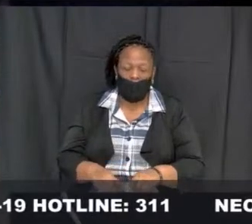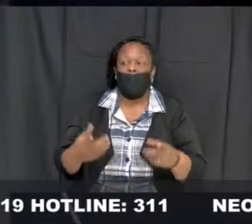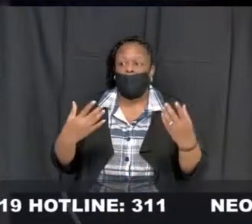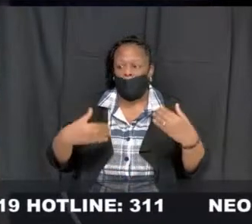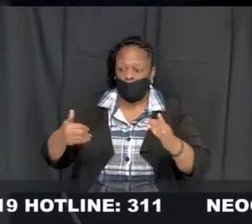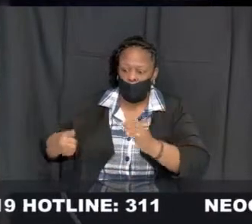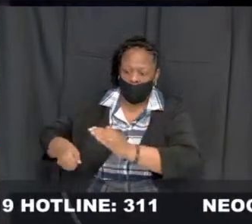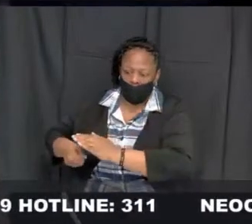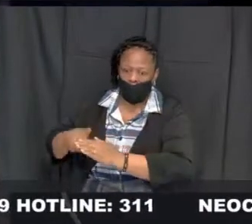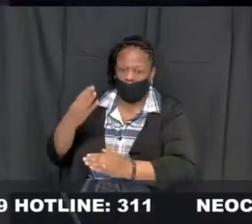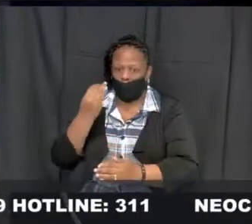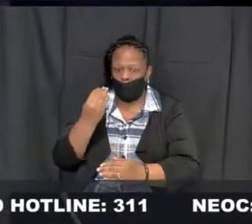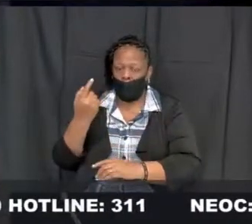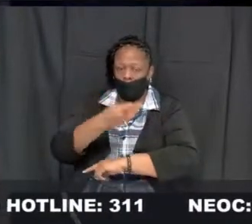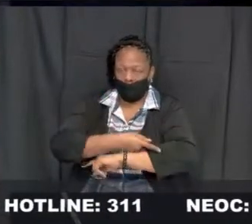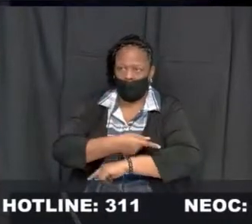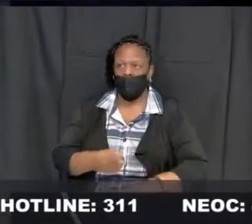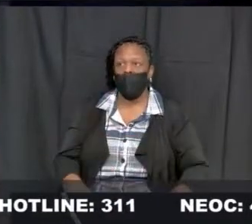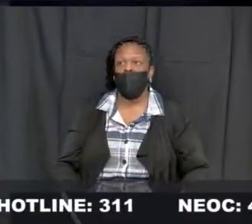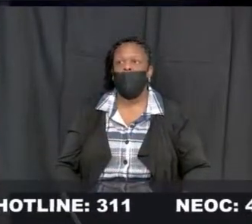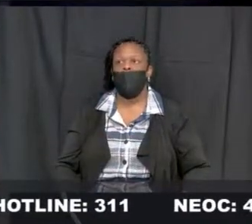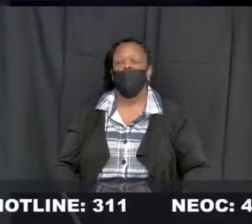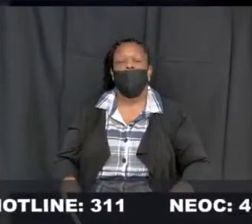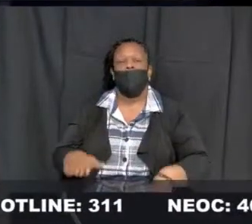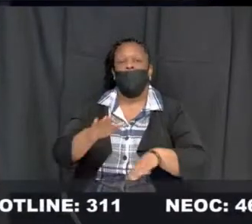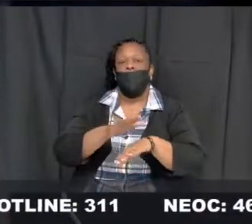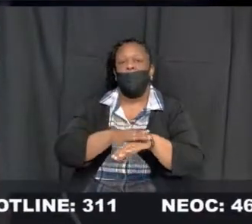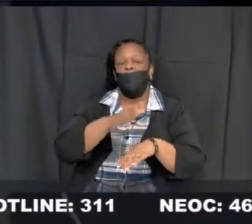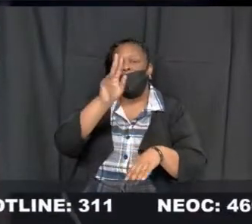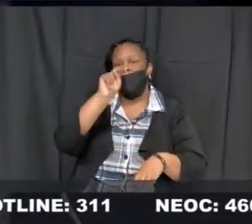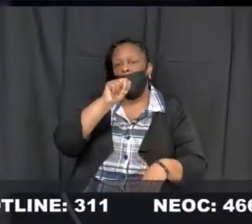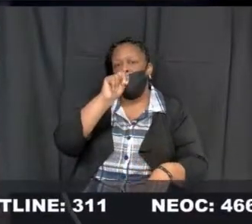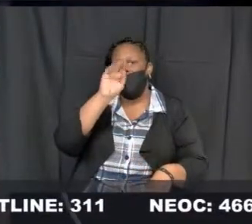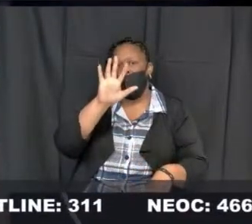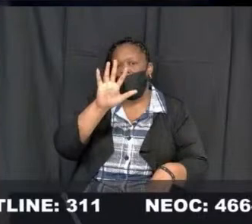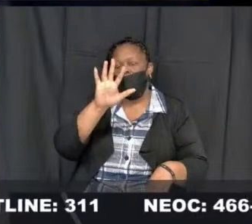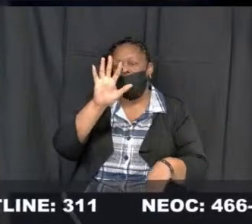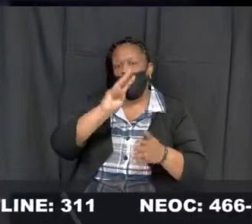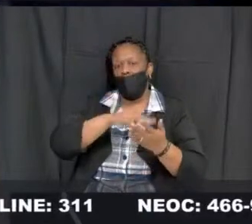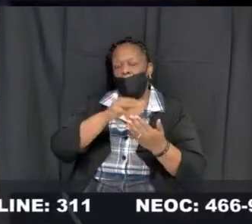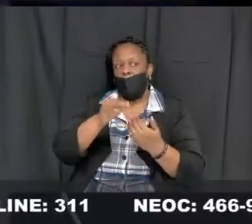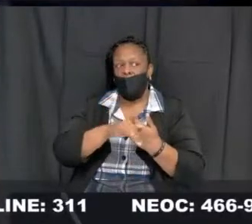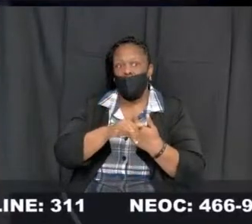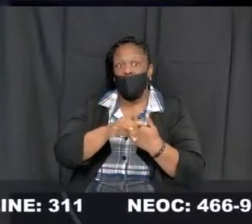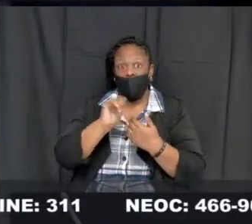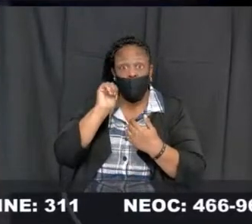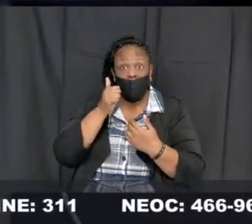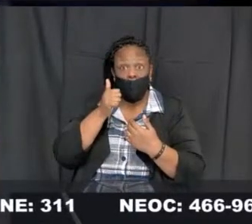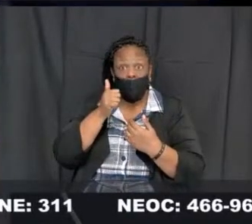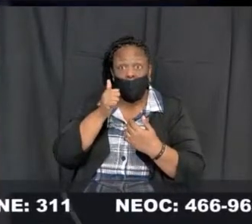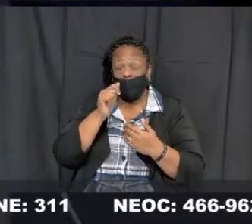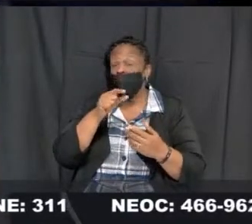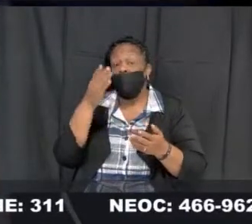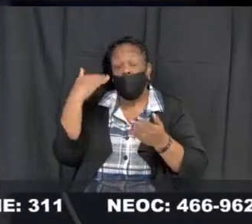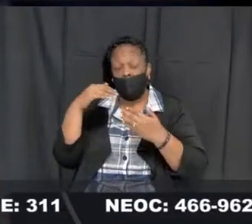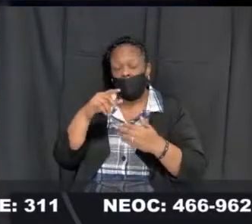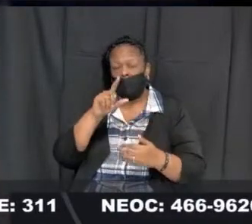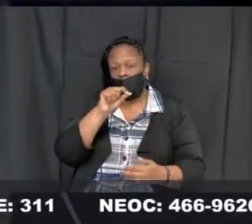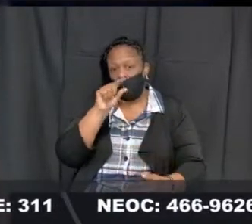quarantine. On the 25th of March, that would be tomorrow, we would